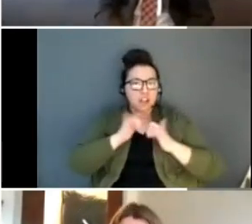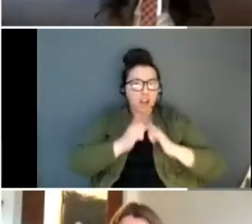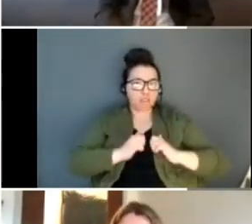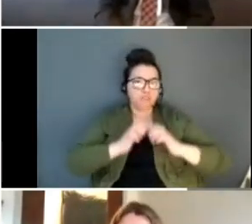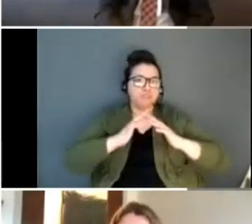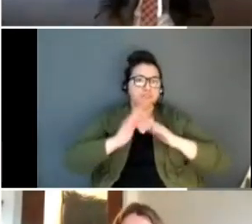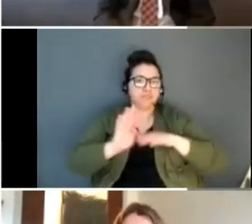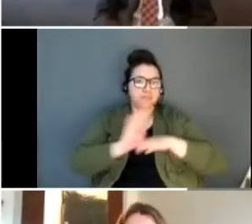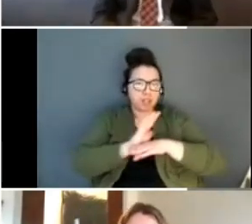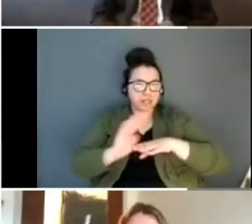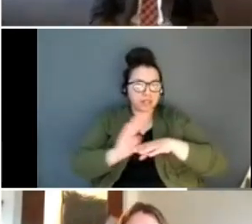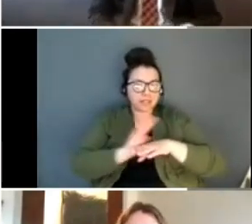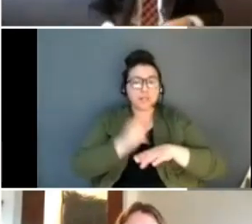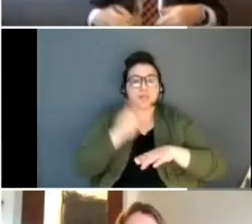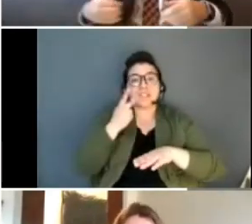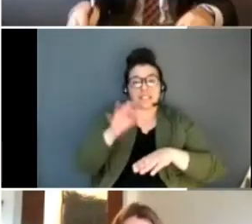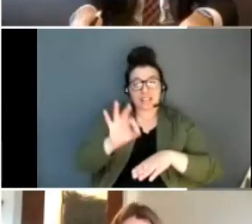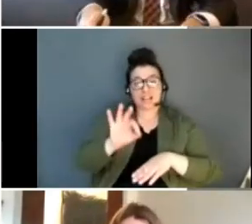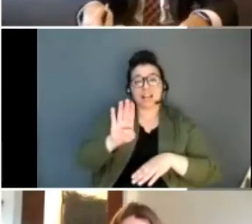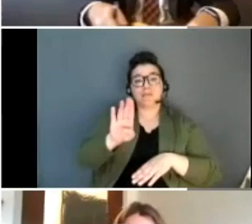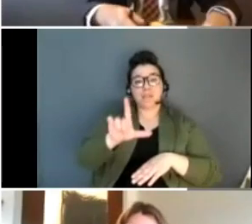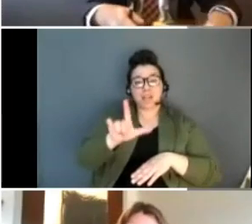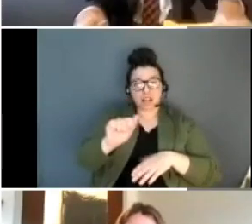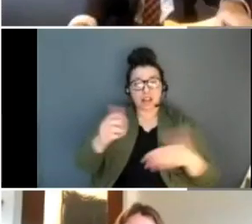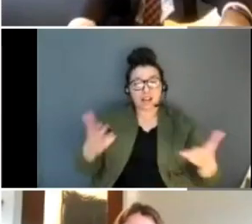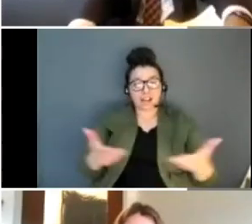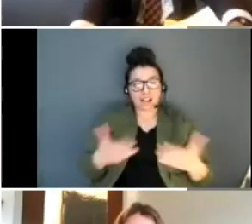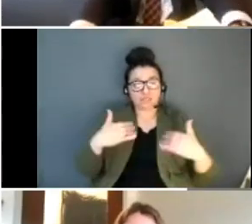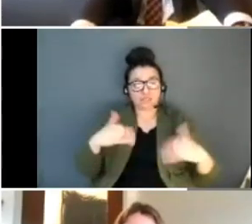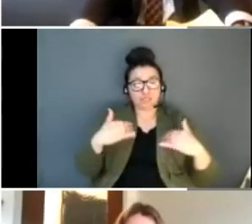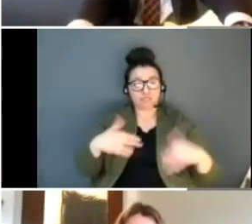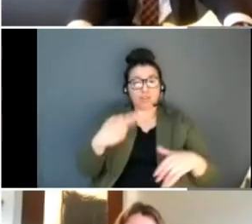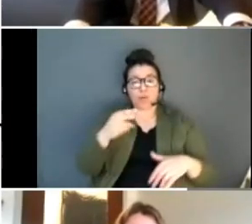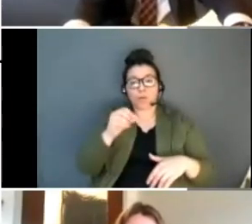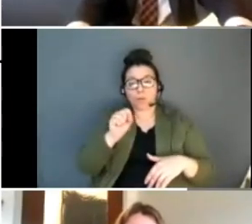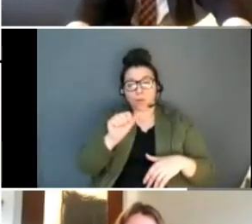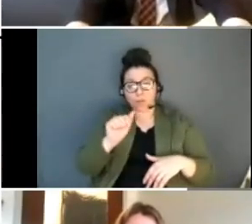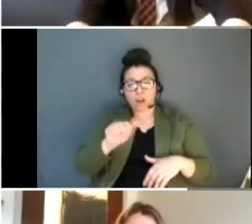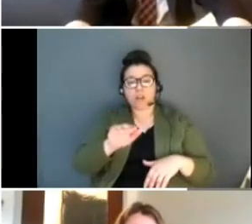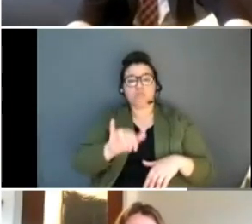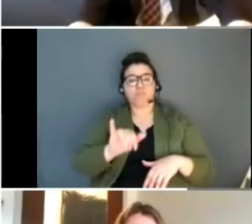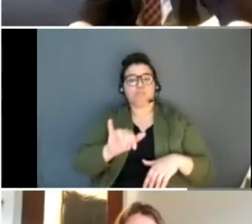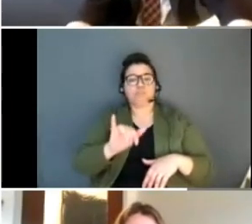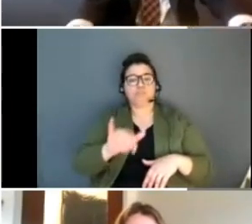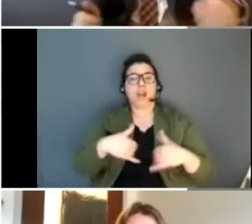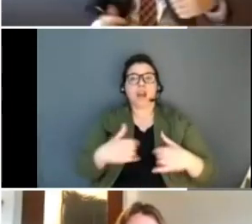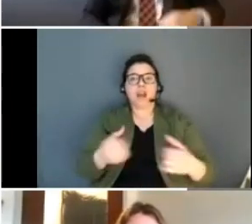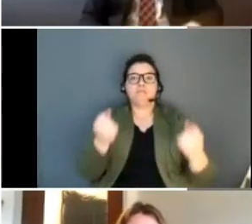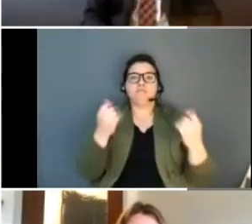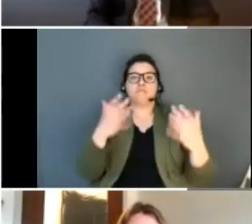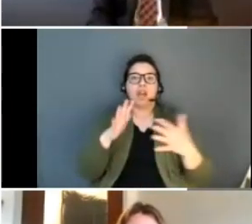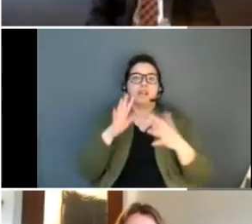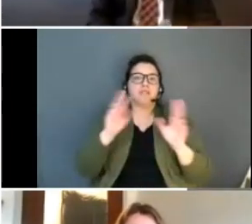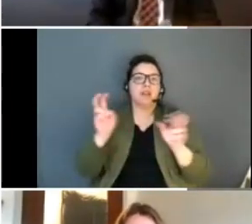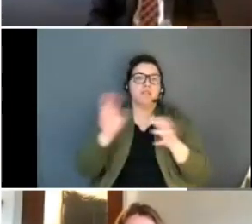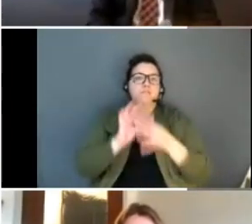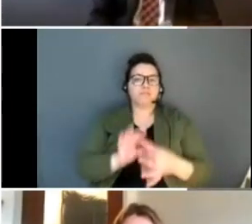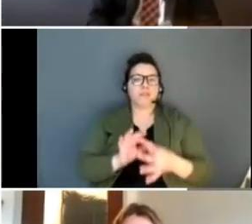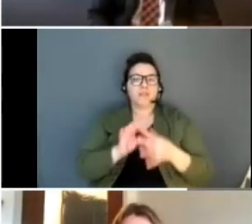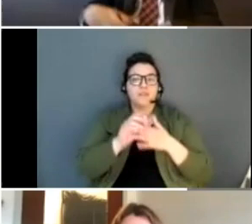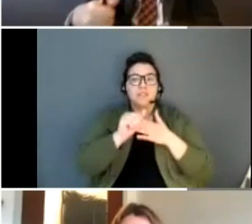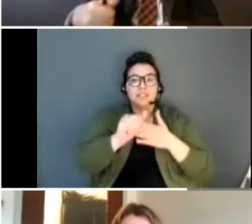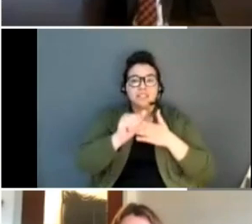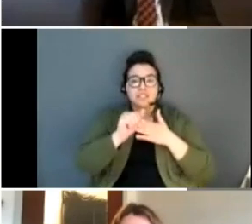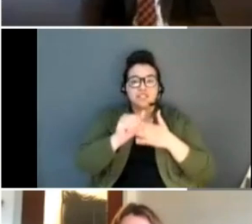writing. I see an FBLA here, website writing, PR, fundraising, and we also do a lot around leadership communication. HOSA's